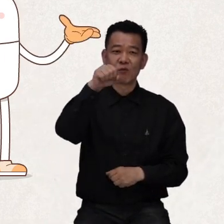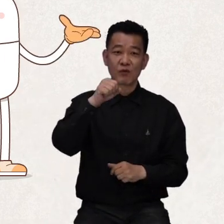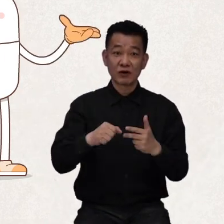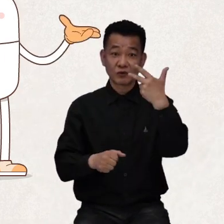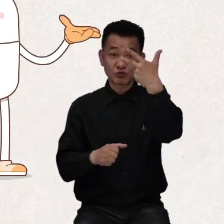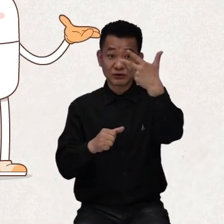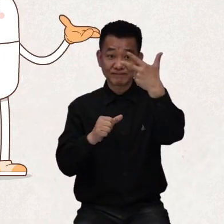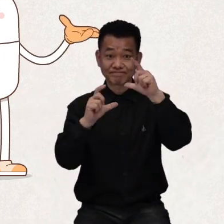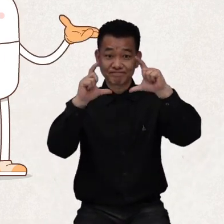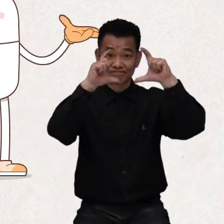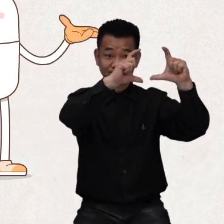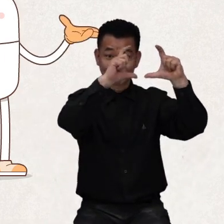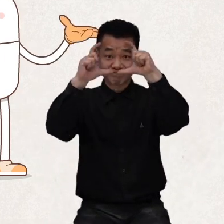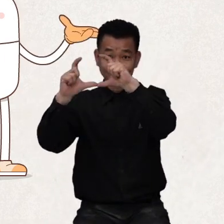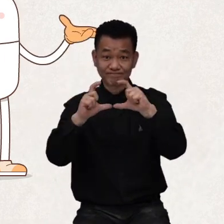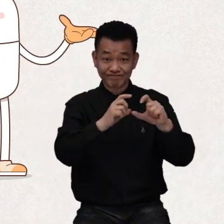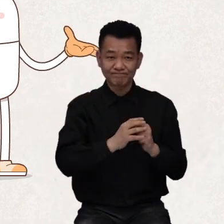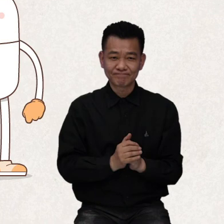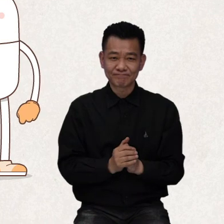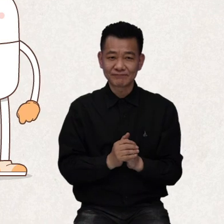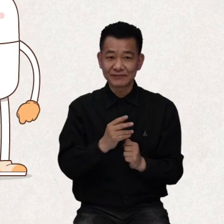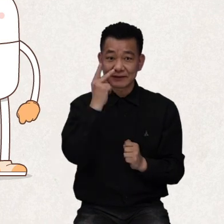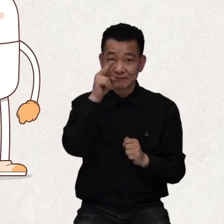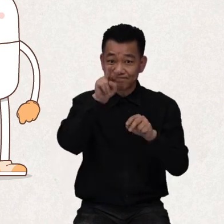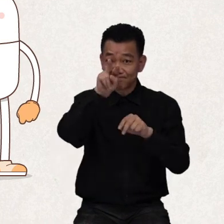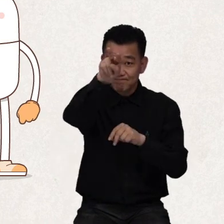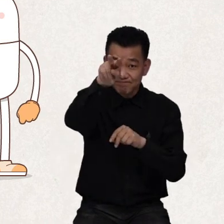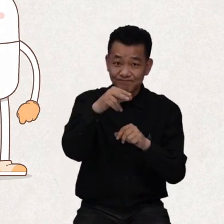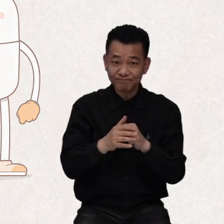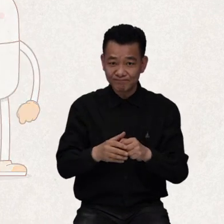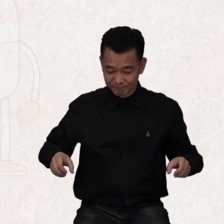third icon looks like the wheelchair will race ahead.